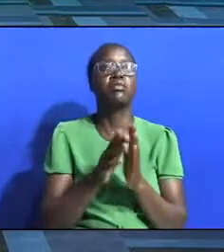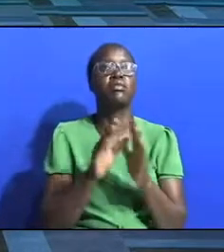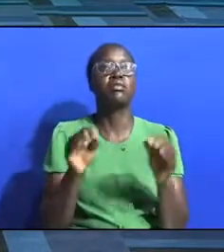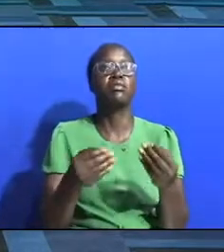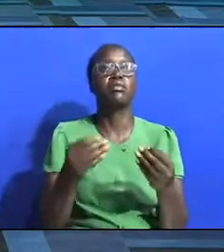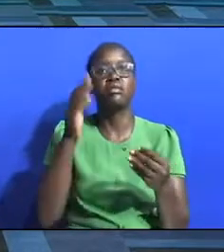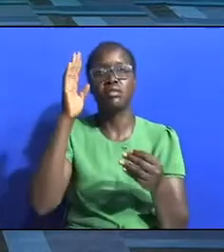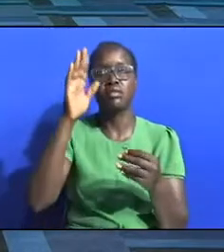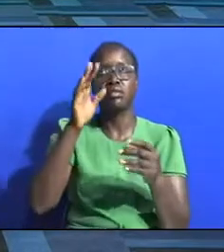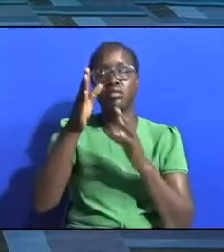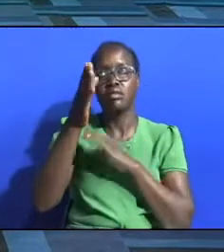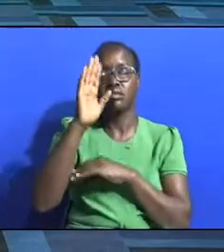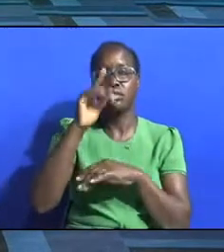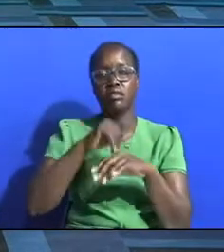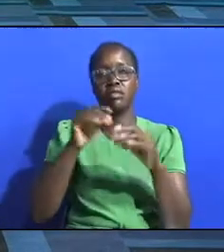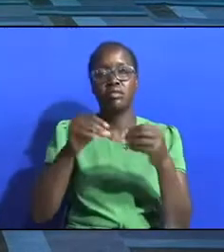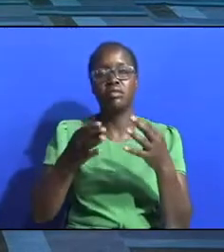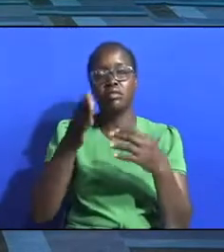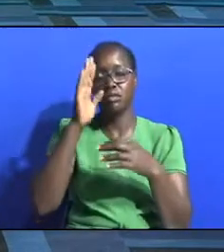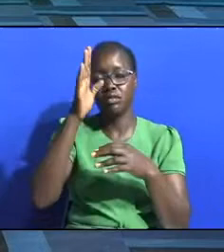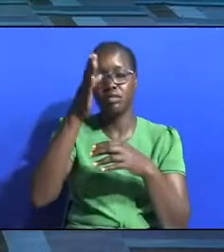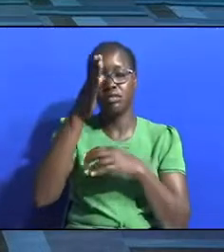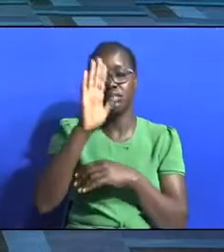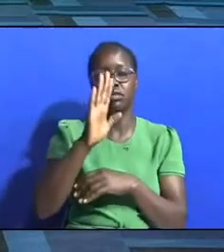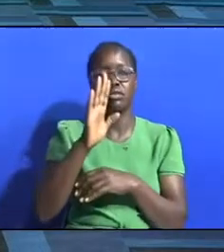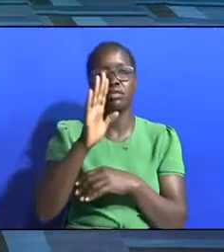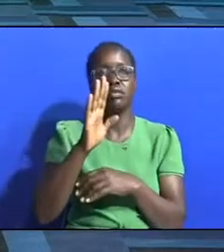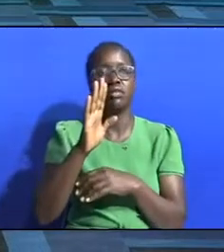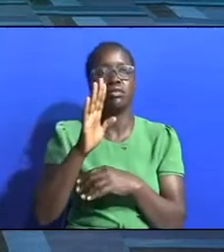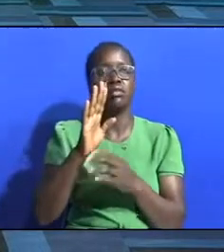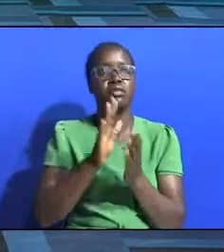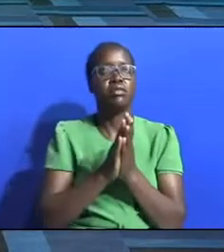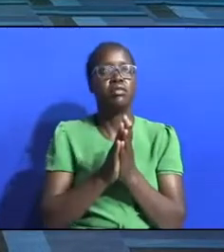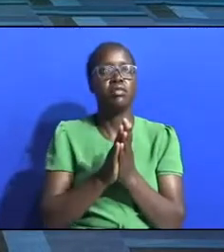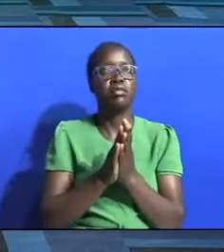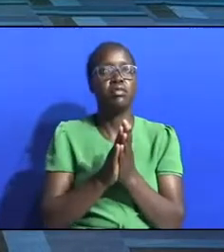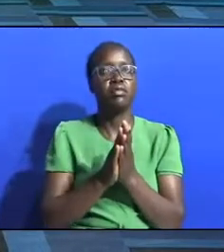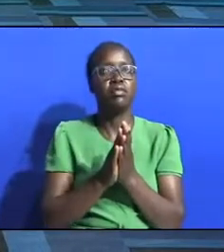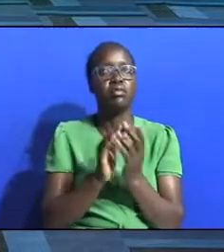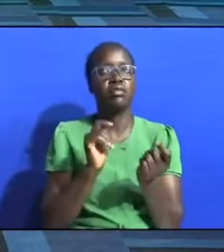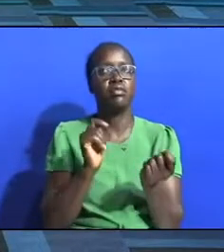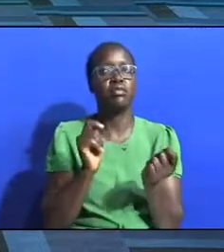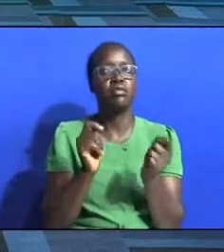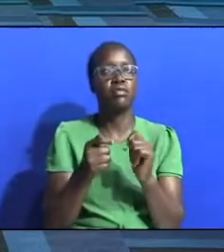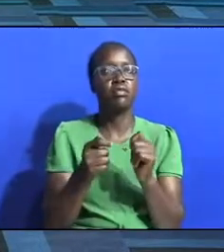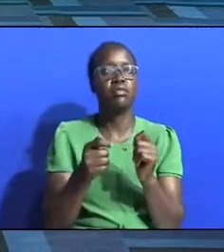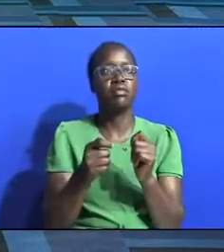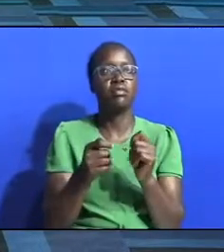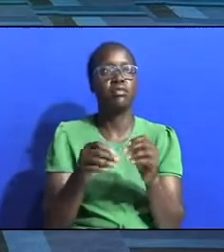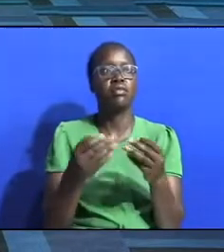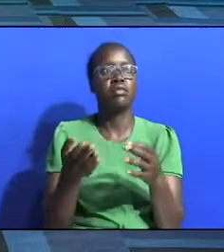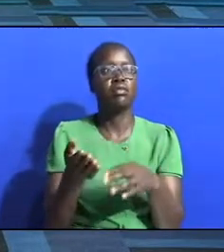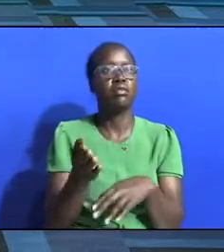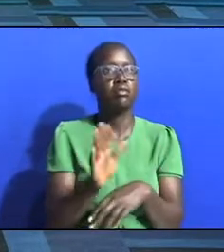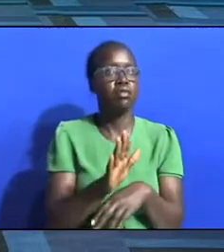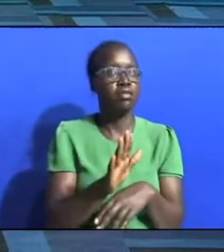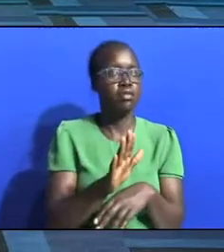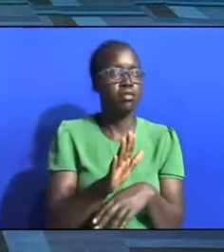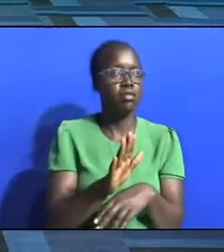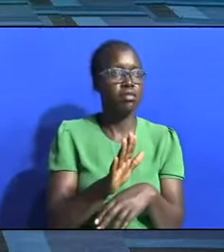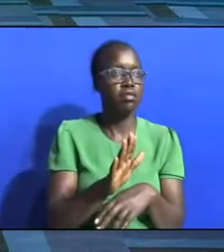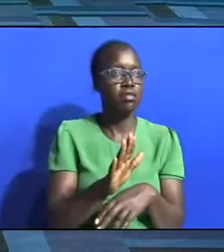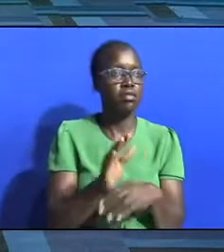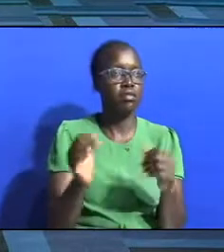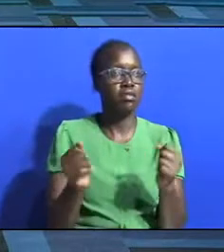to God. When you give your will to God, he repairs it and gives it back to you when it